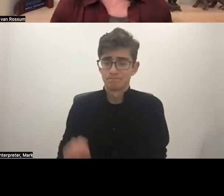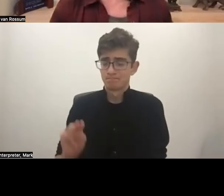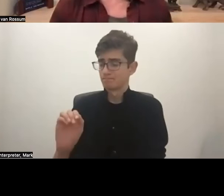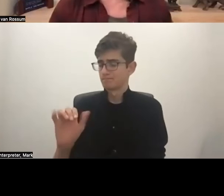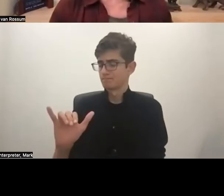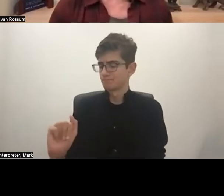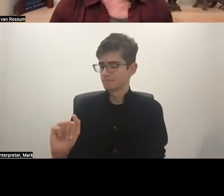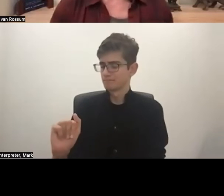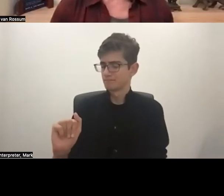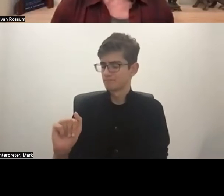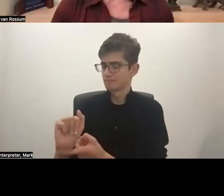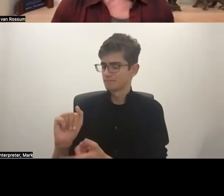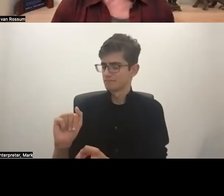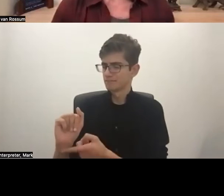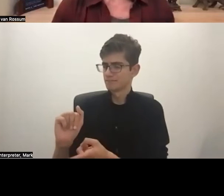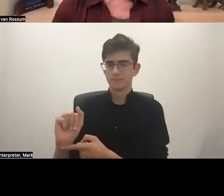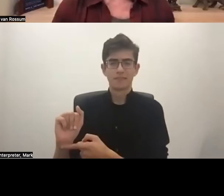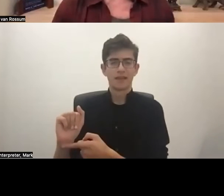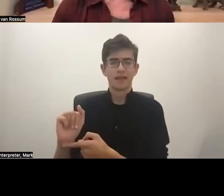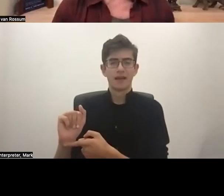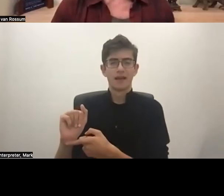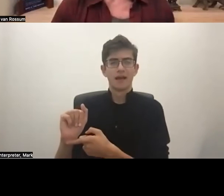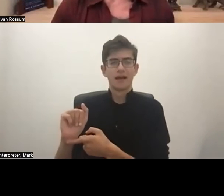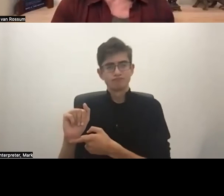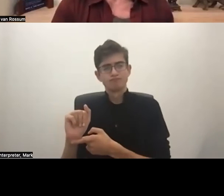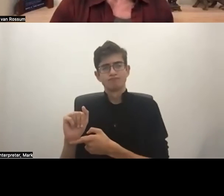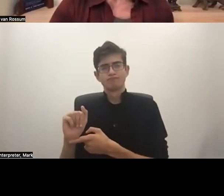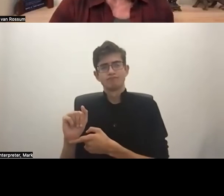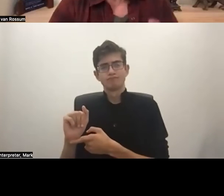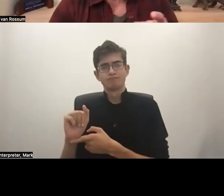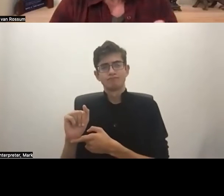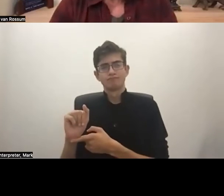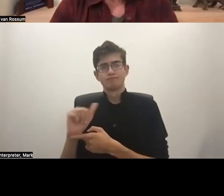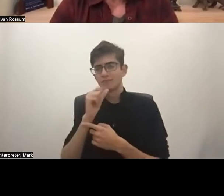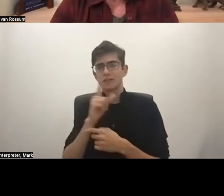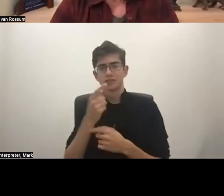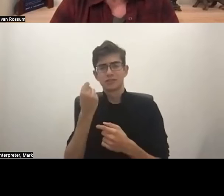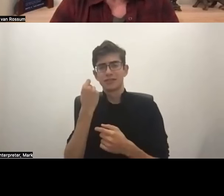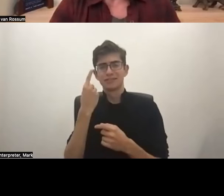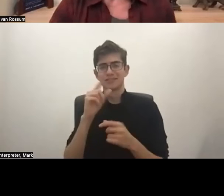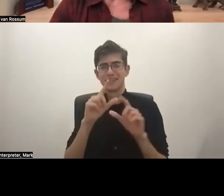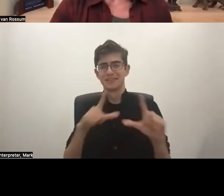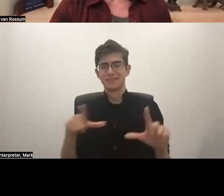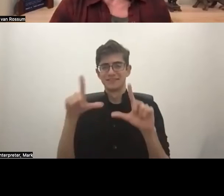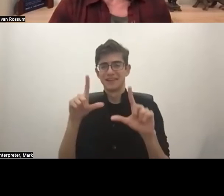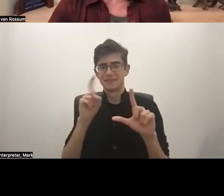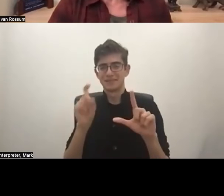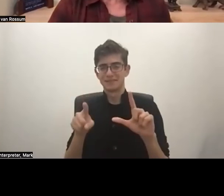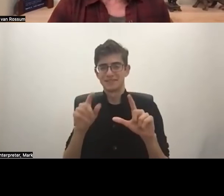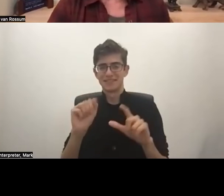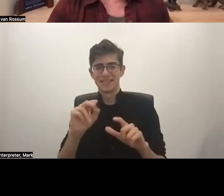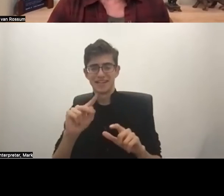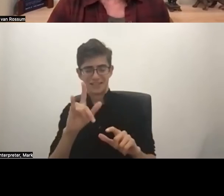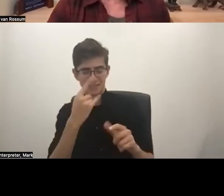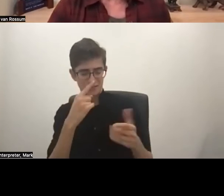I'm not sure that I'm understanding the framing of the question. Anthony, it looks like you're getting it, so maybe you can help, because I